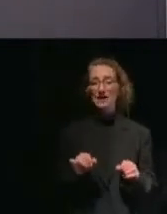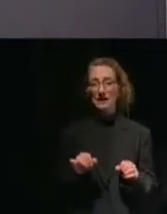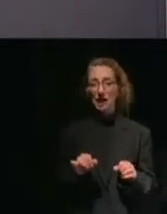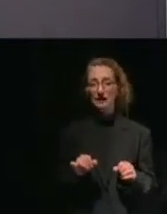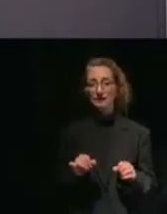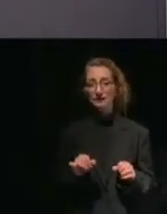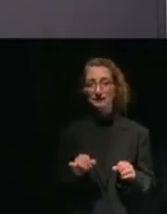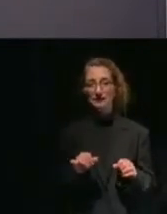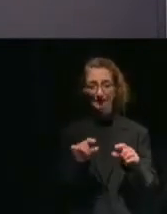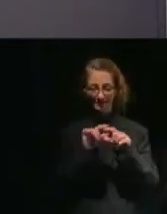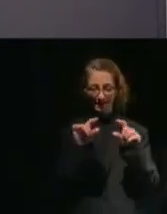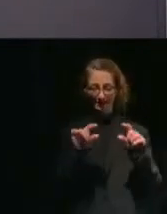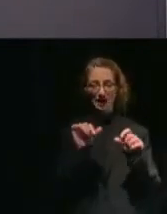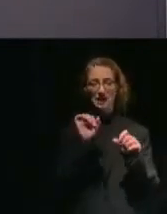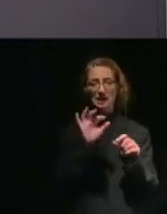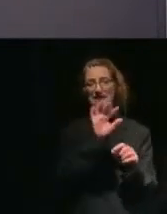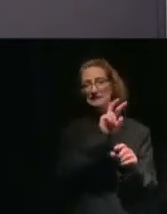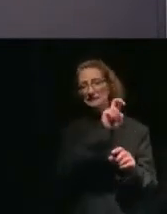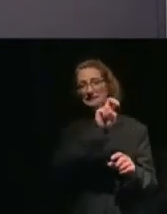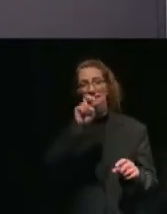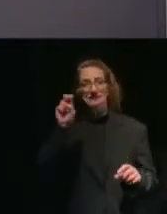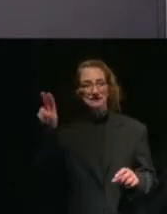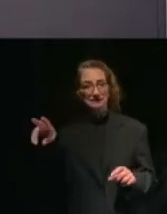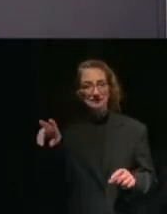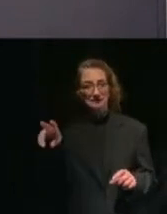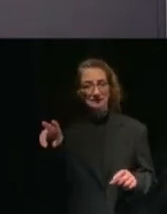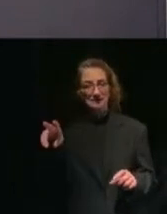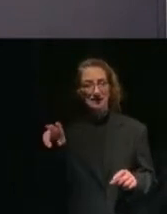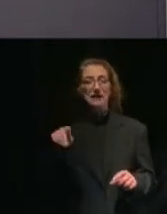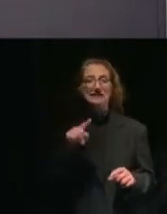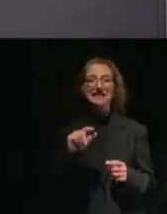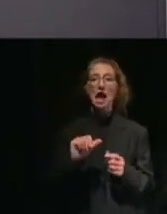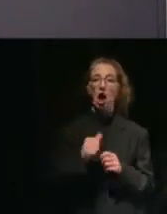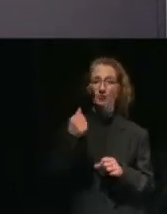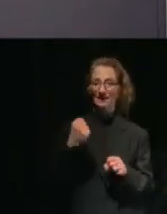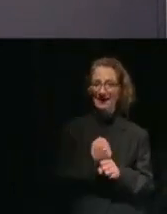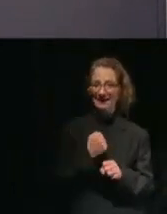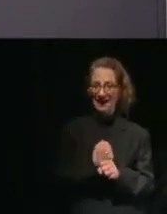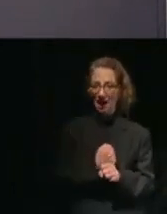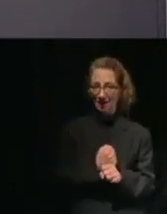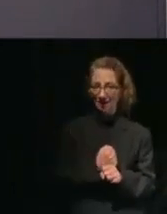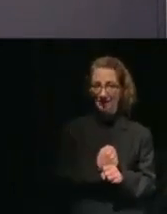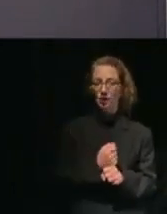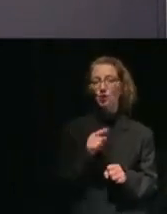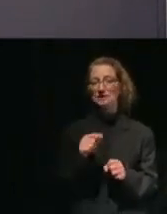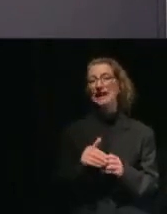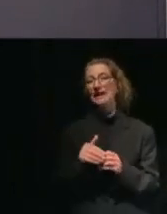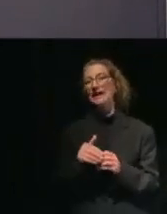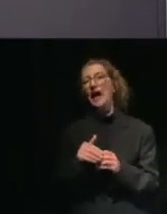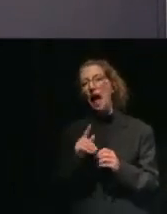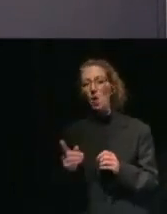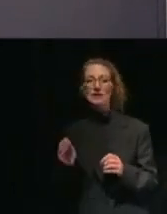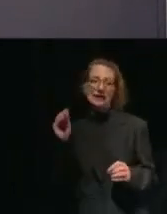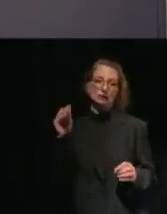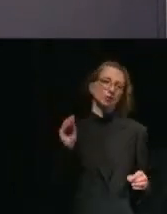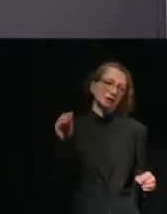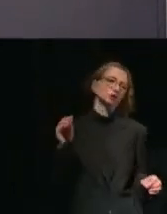structure them in: this is my primary activity, this is my second most frequent activity, this is my third most frequent activity.